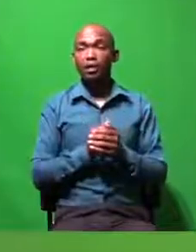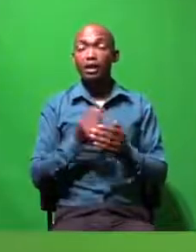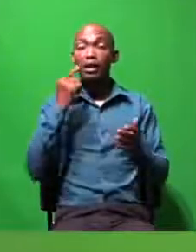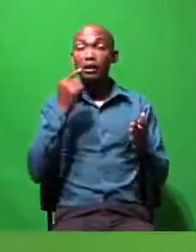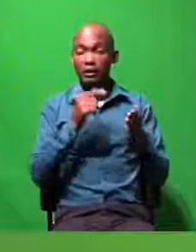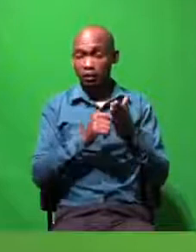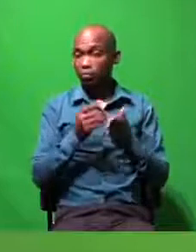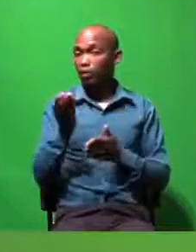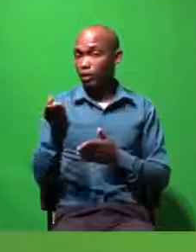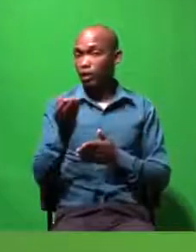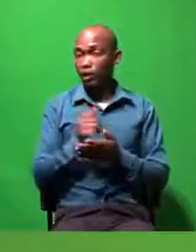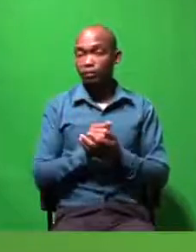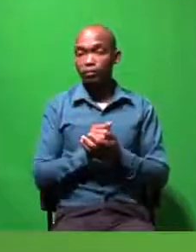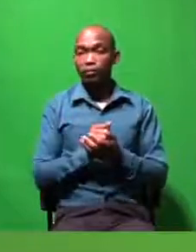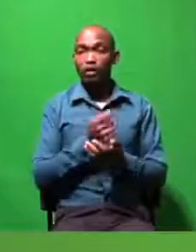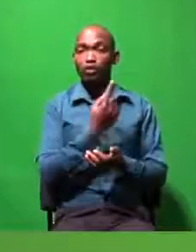Example.